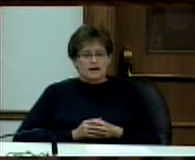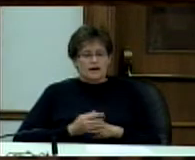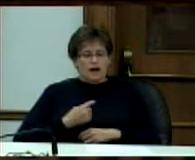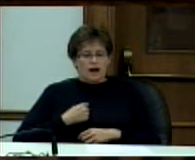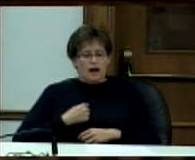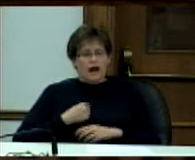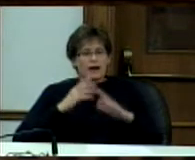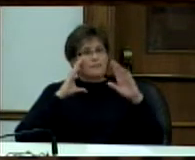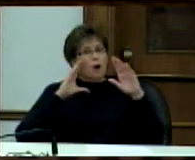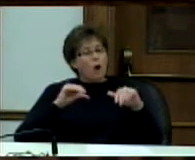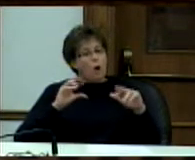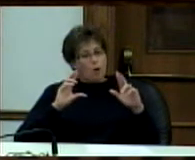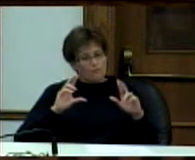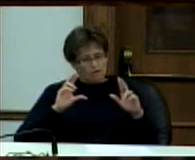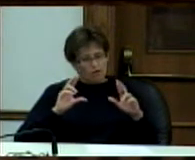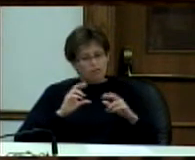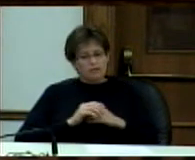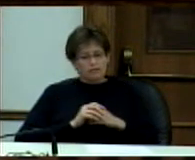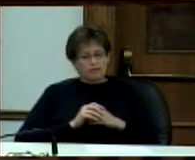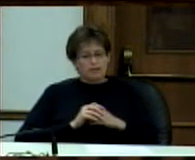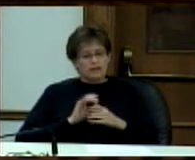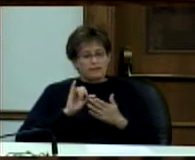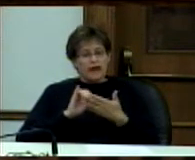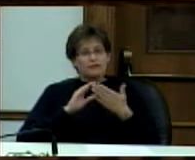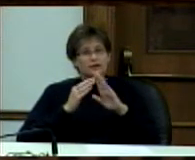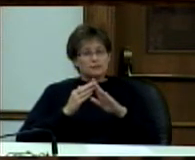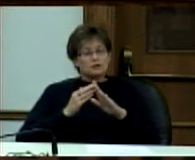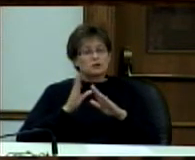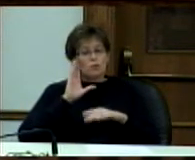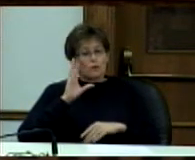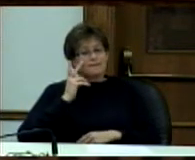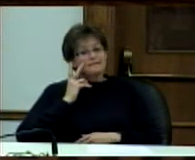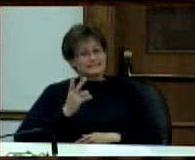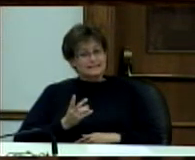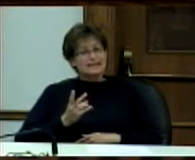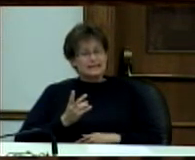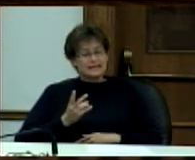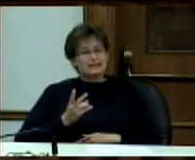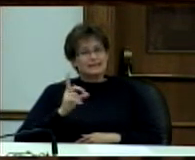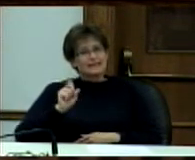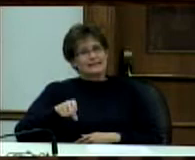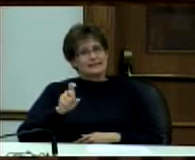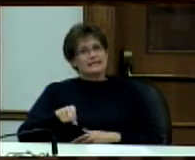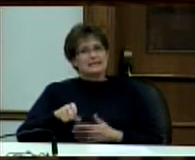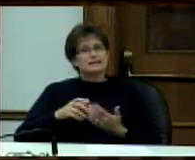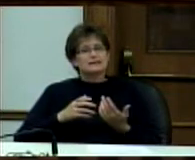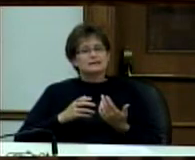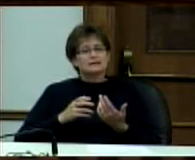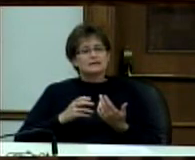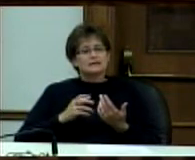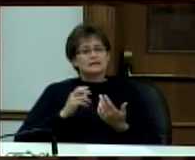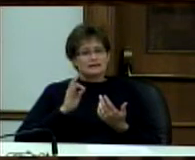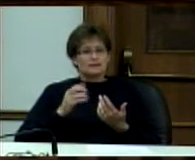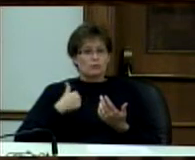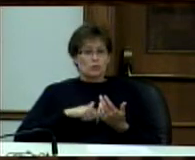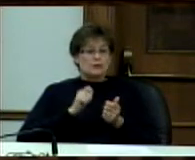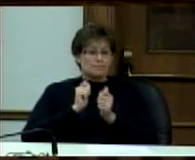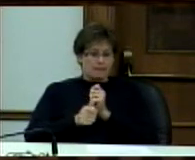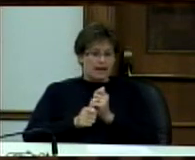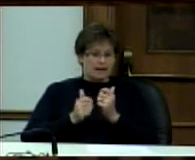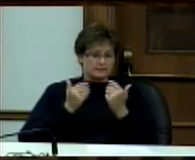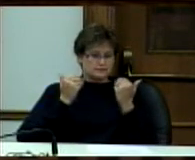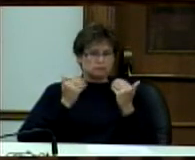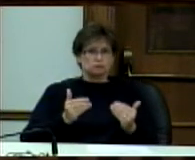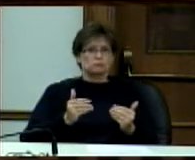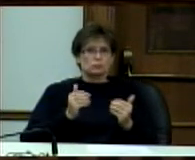I am hopeful that the community may see the need, should we